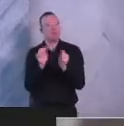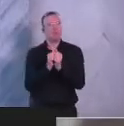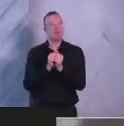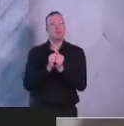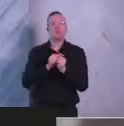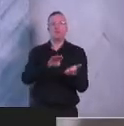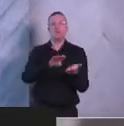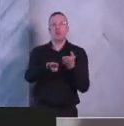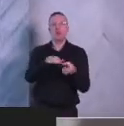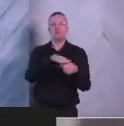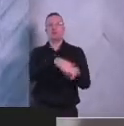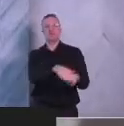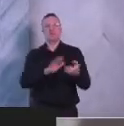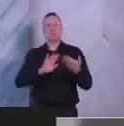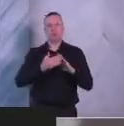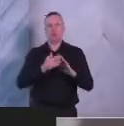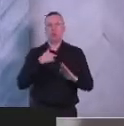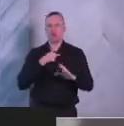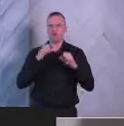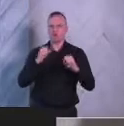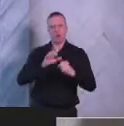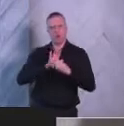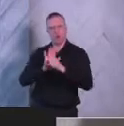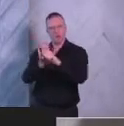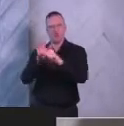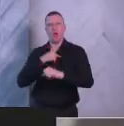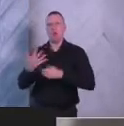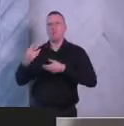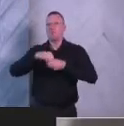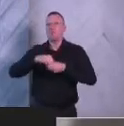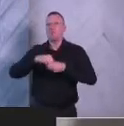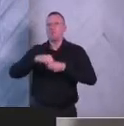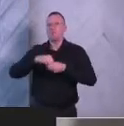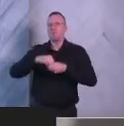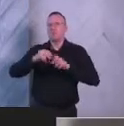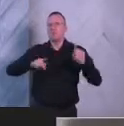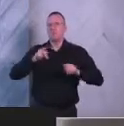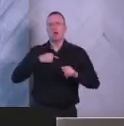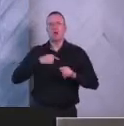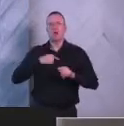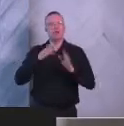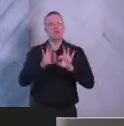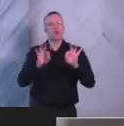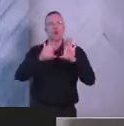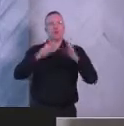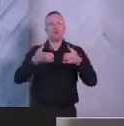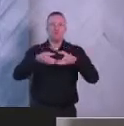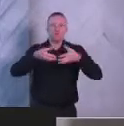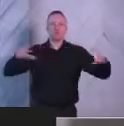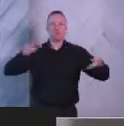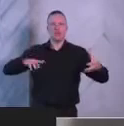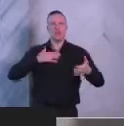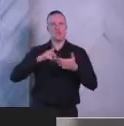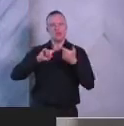communities, I am definitely a strong advocate. I'm an includer. I always make the group bigger. You know, my friends and I, we were talking